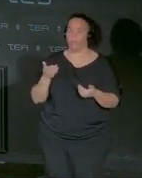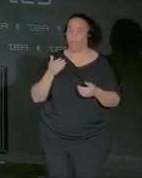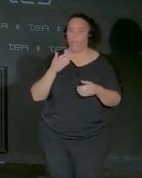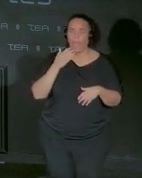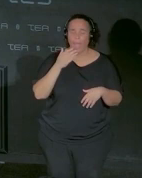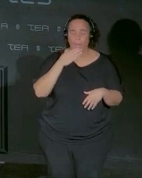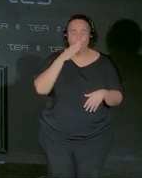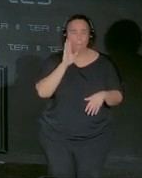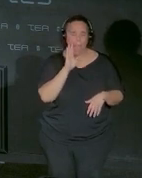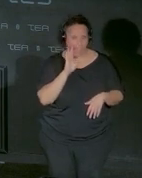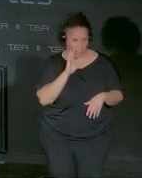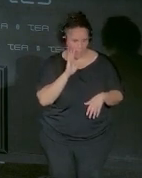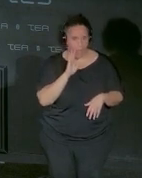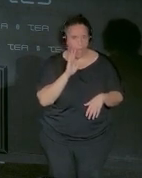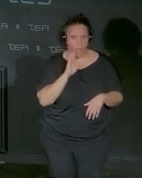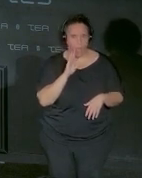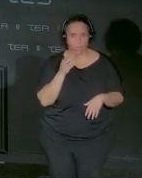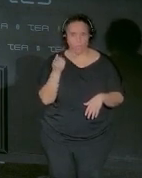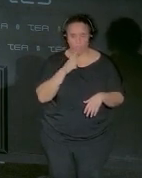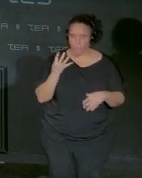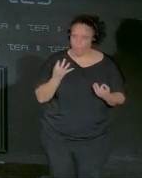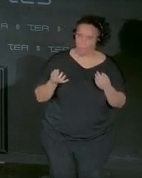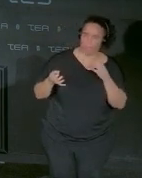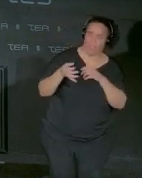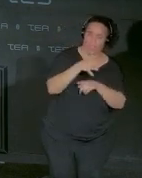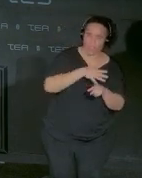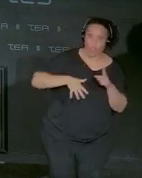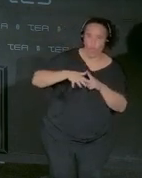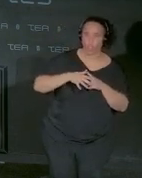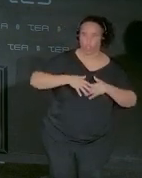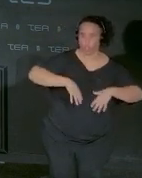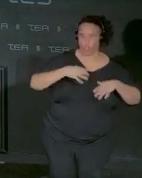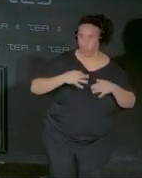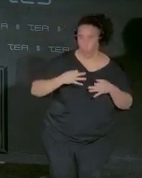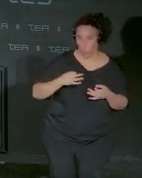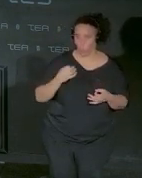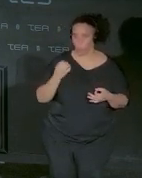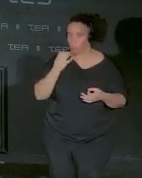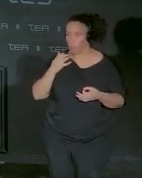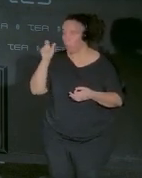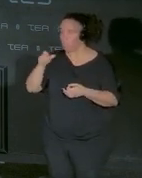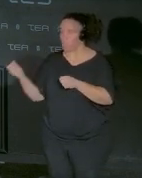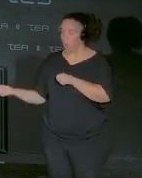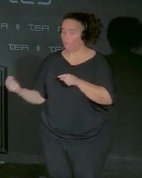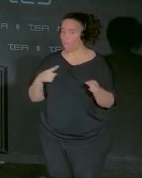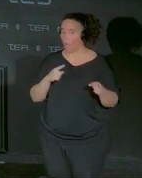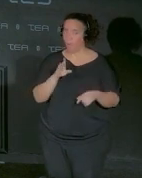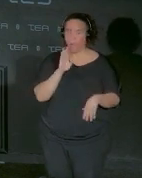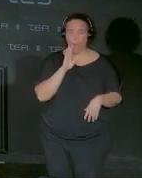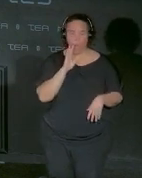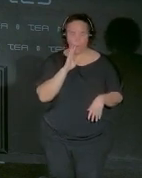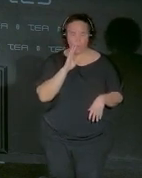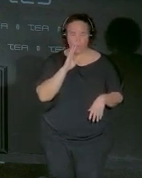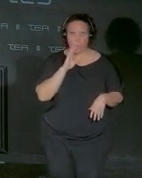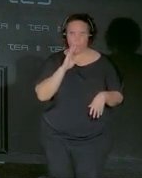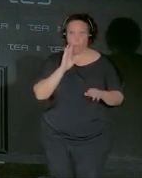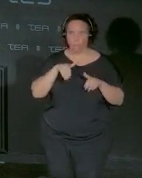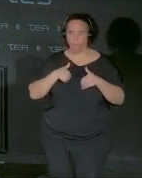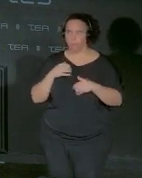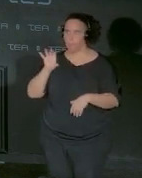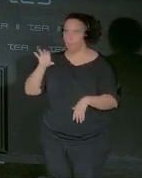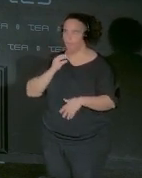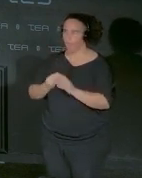Also, keep European IP European by quickly investing in it. That's what I mentioned earlier. And one last thing, be bold and ambitious, because we have